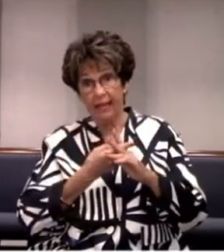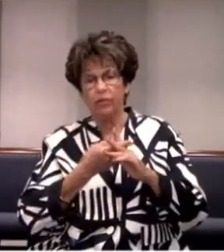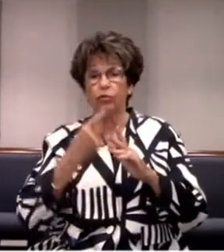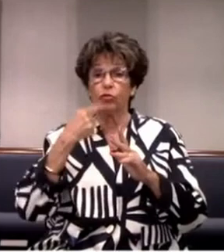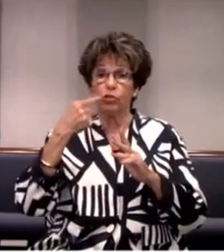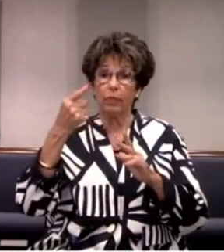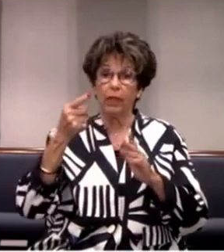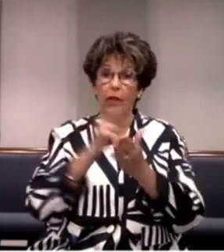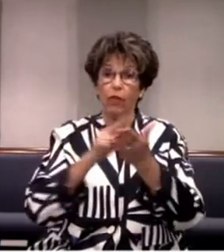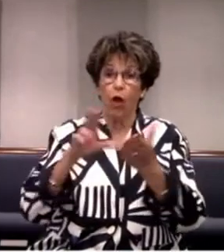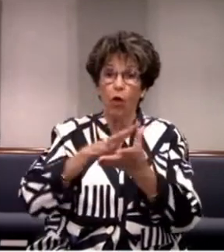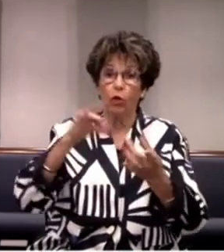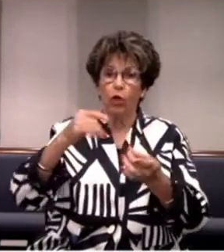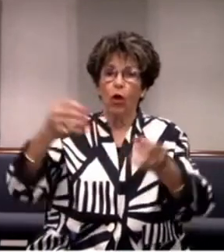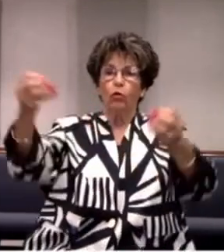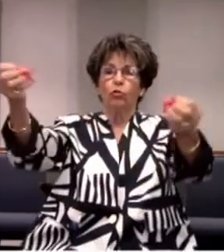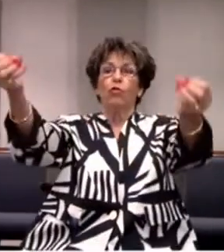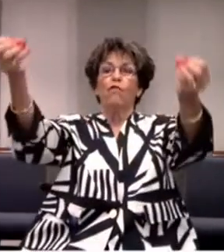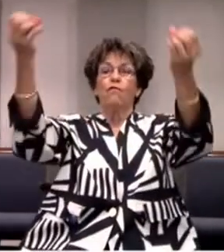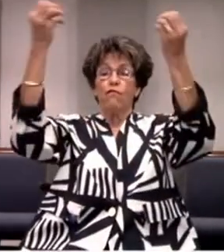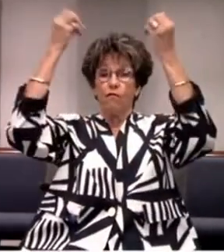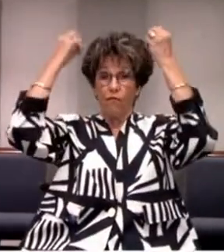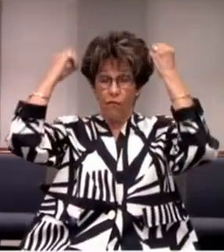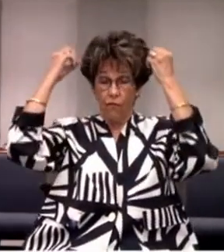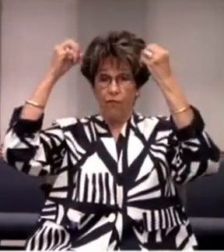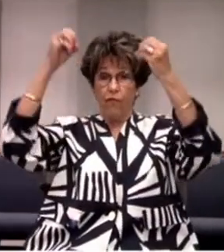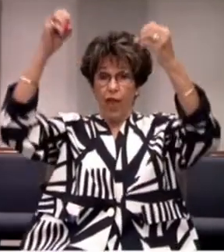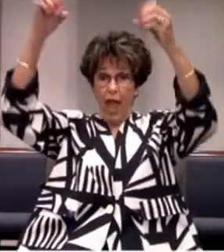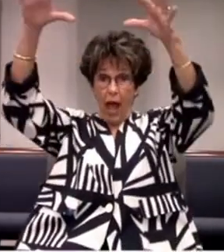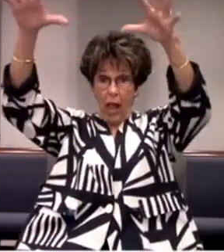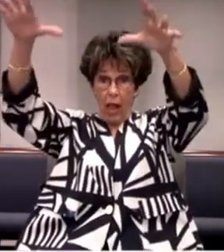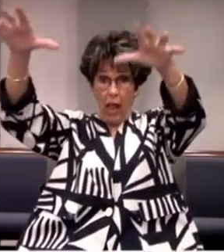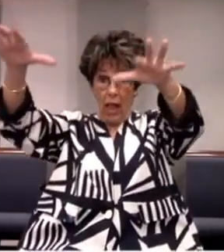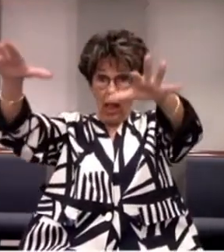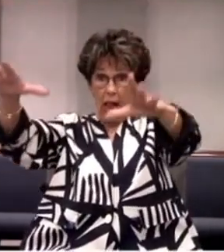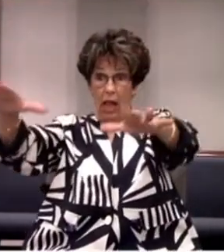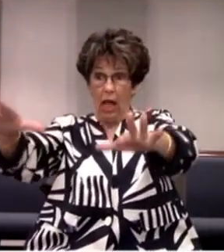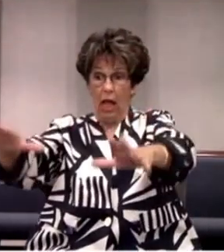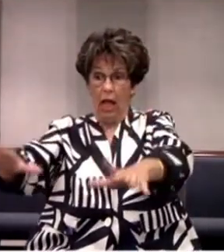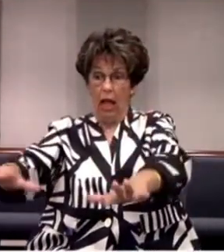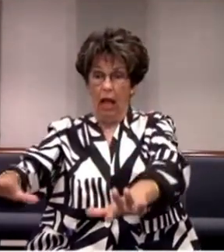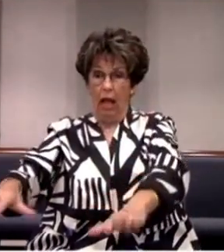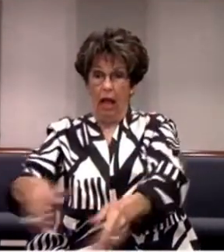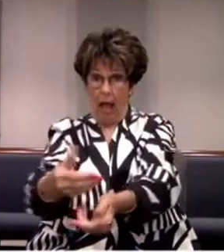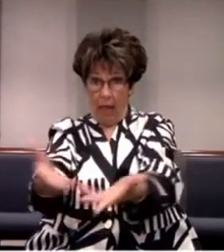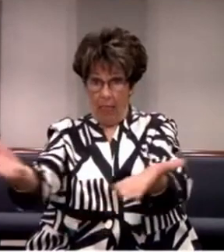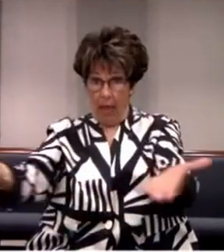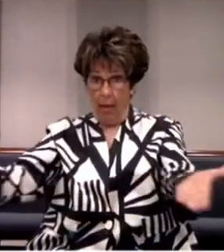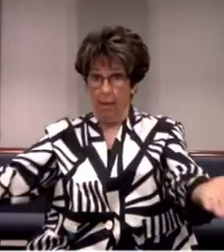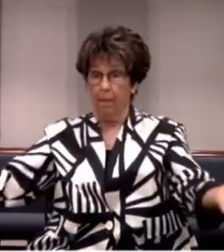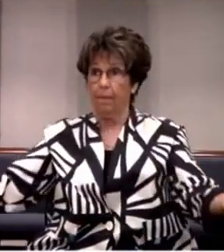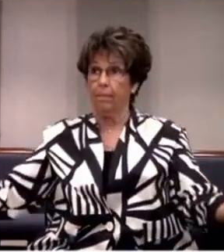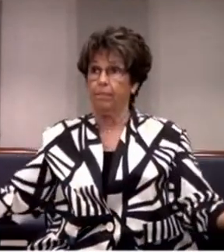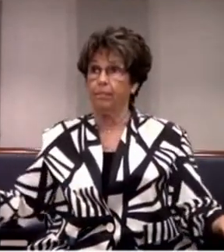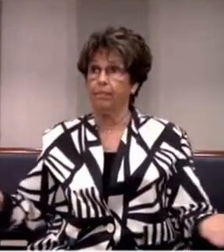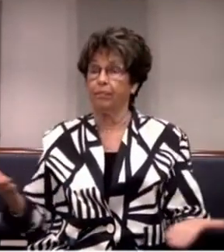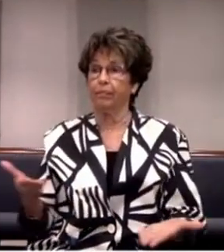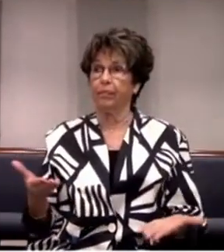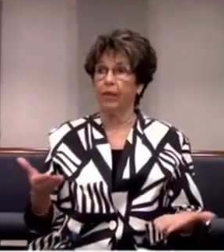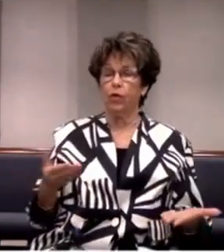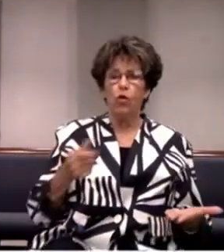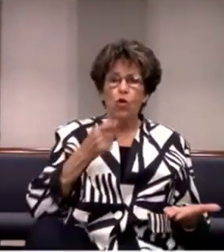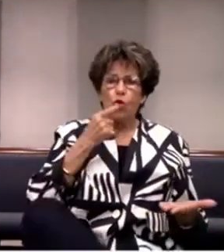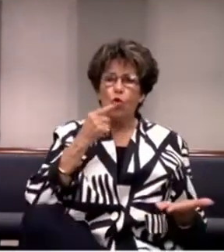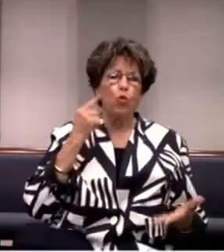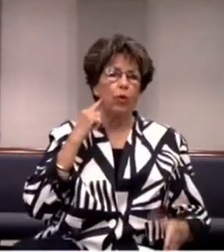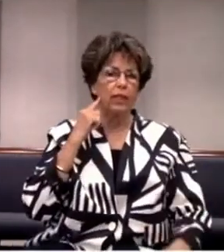Holy Ghost fell on them. That's what was happened in verse 44 of chapter 10. And then he says something in